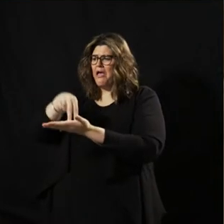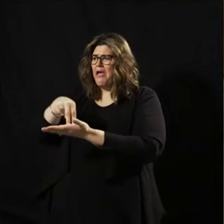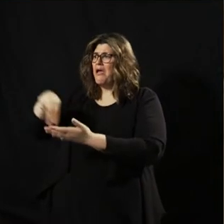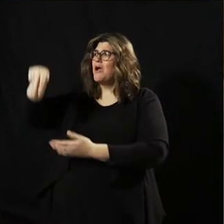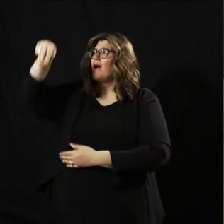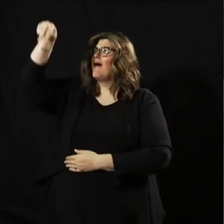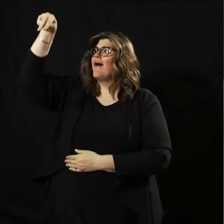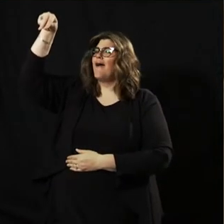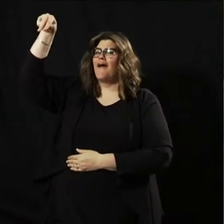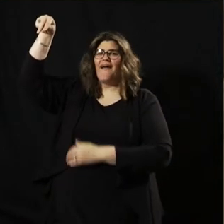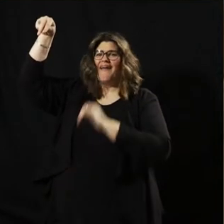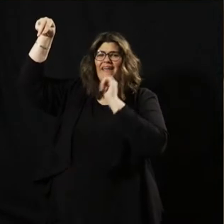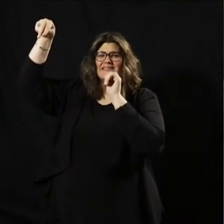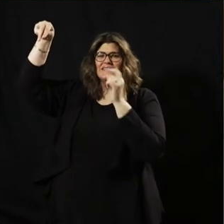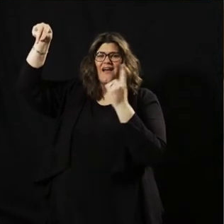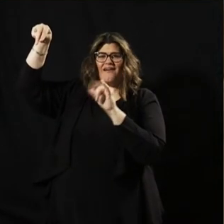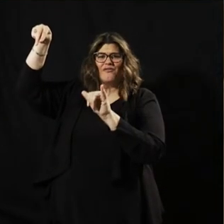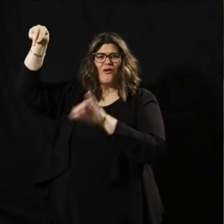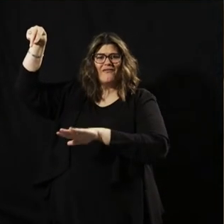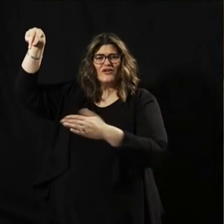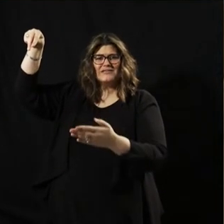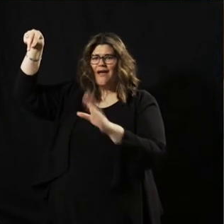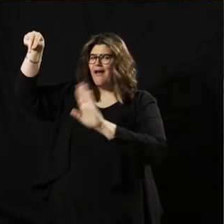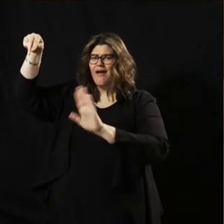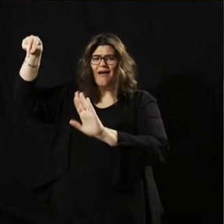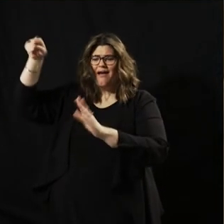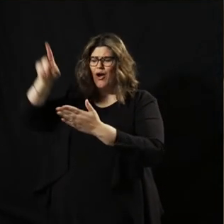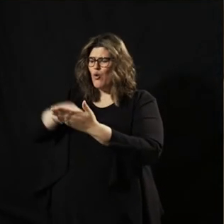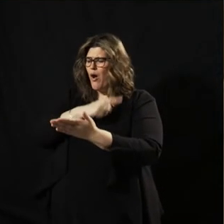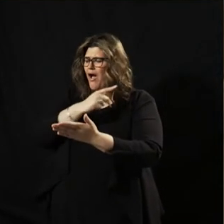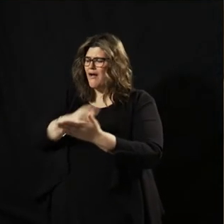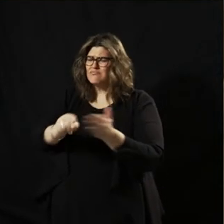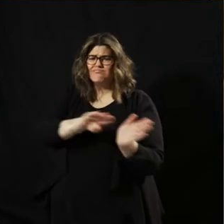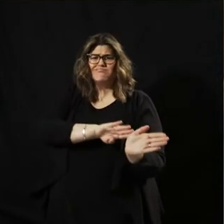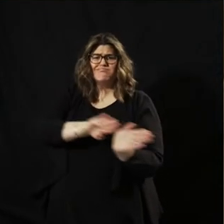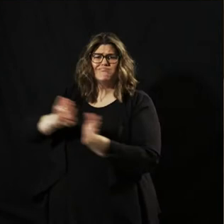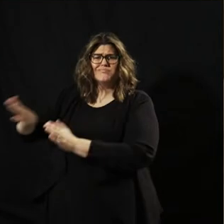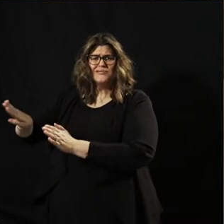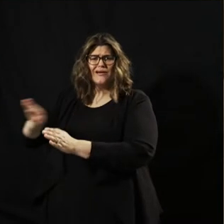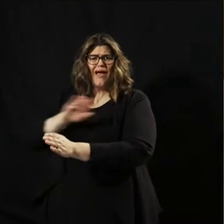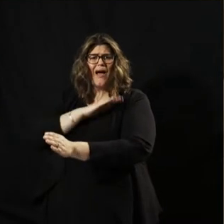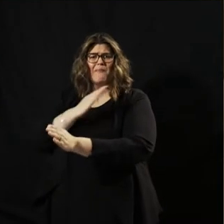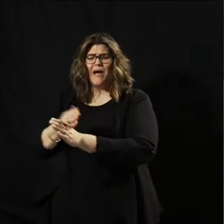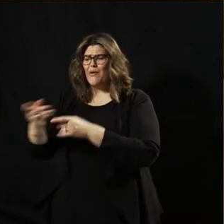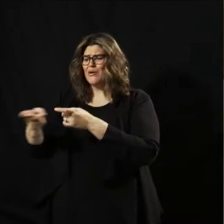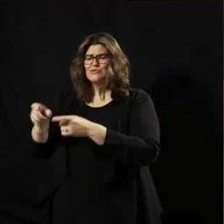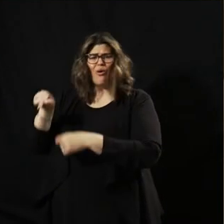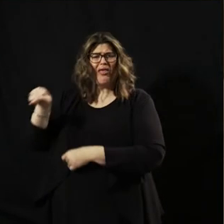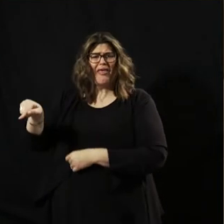more. Death no longer has power over him.